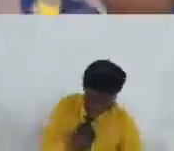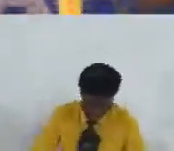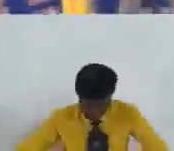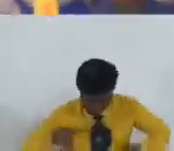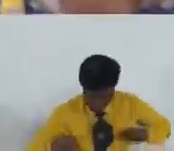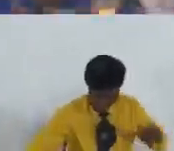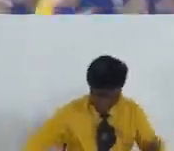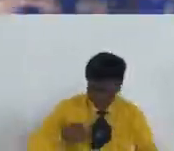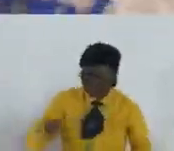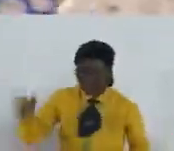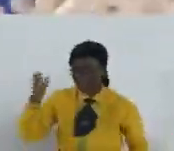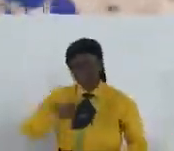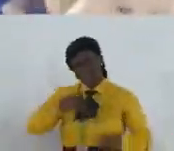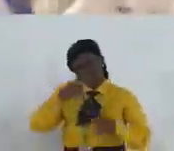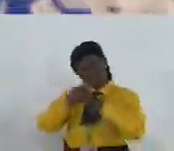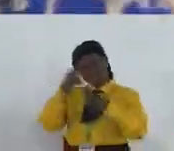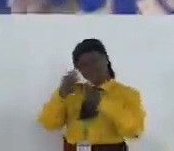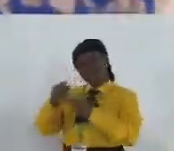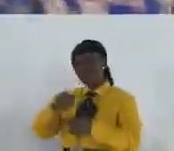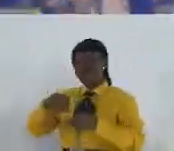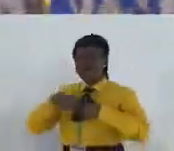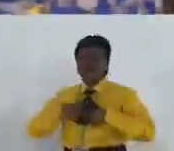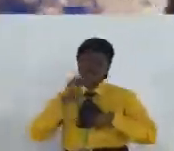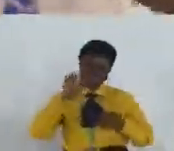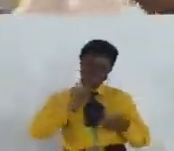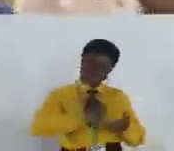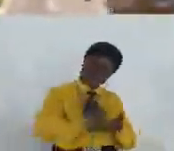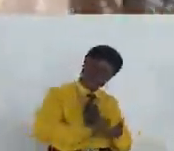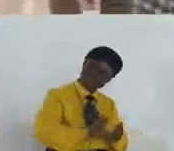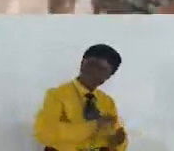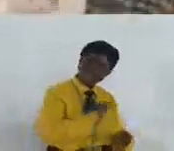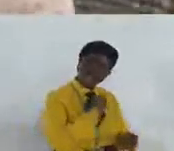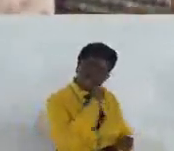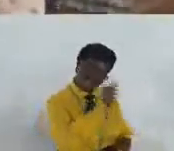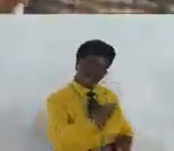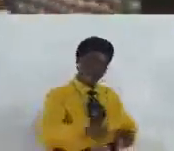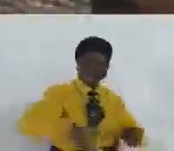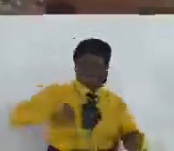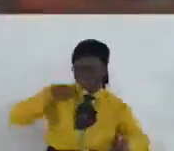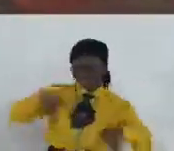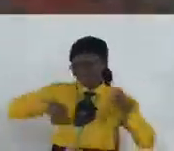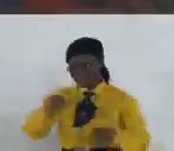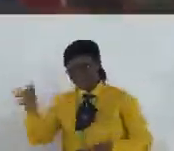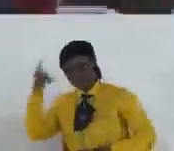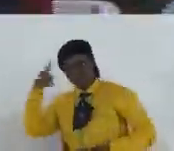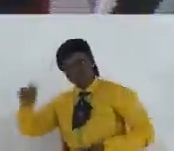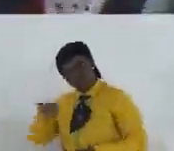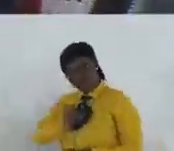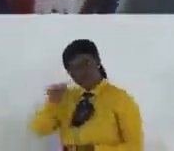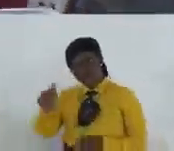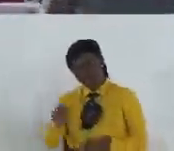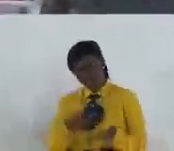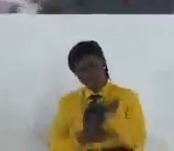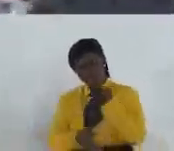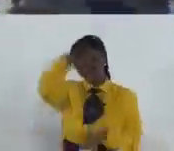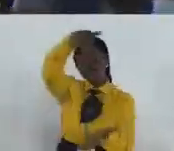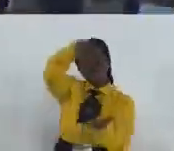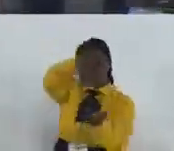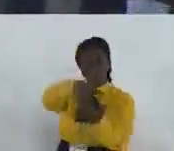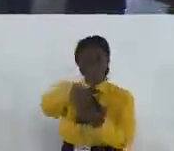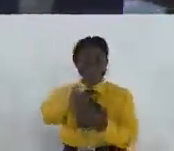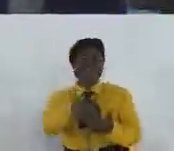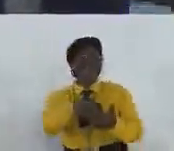am rejoicing, my name has been written. I am rejoicing, for I am